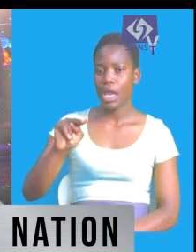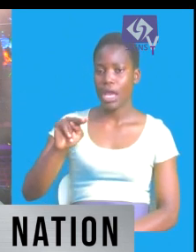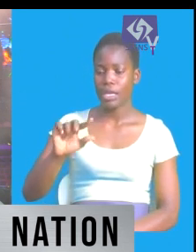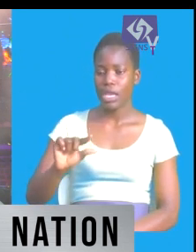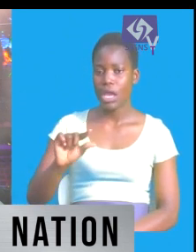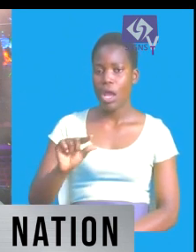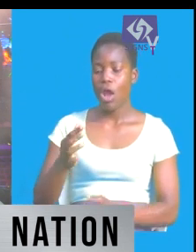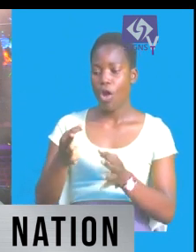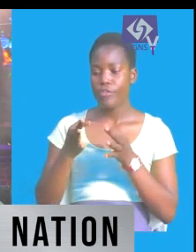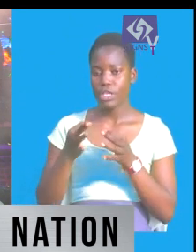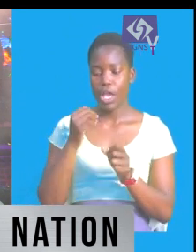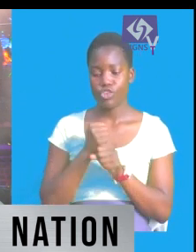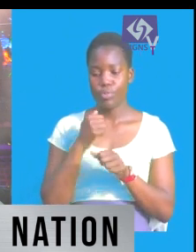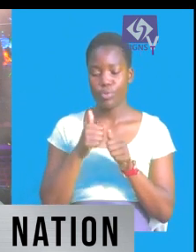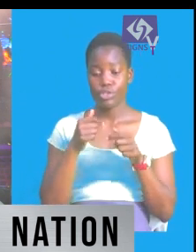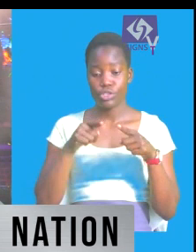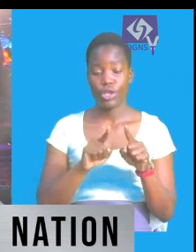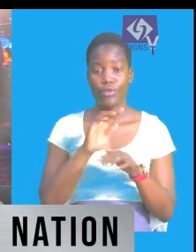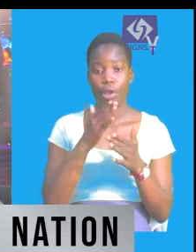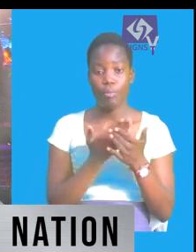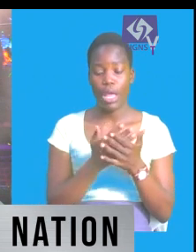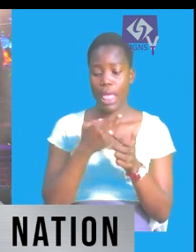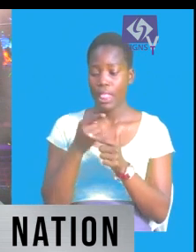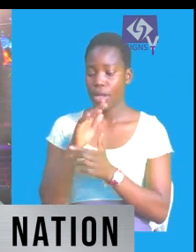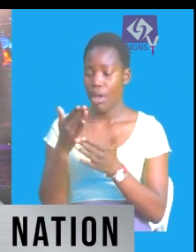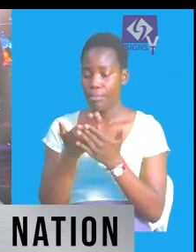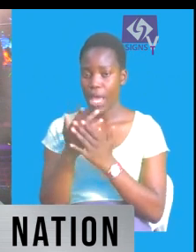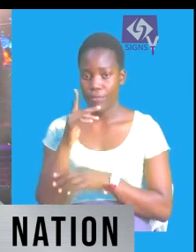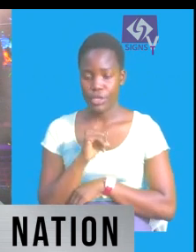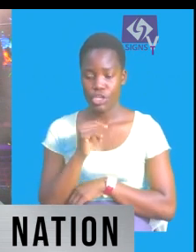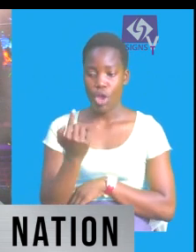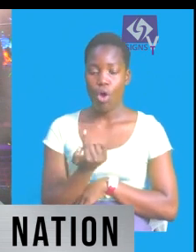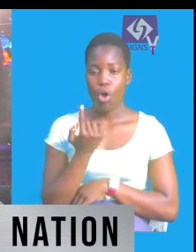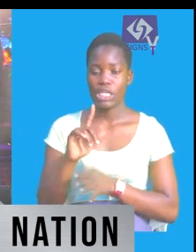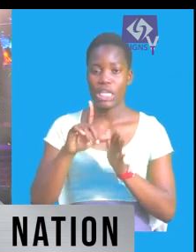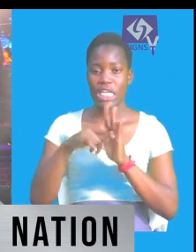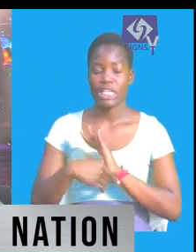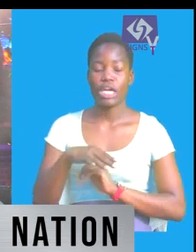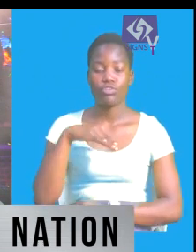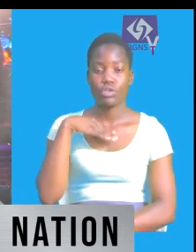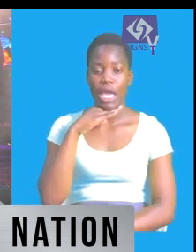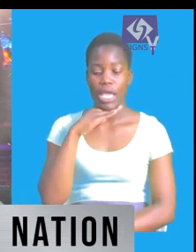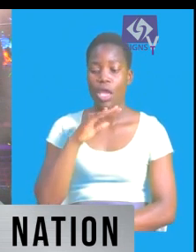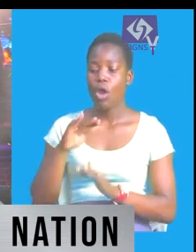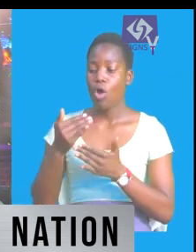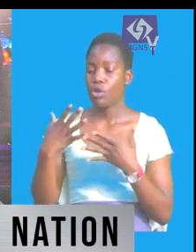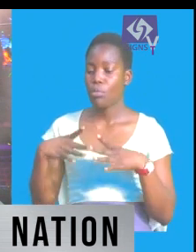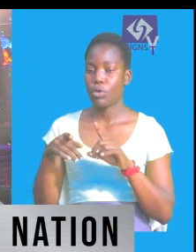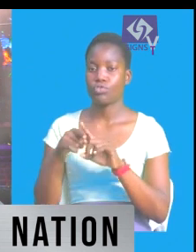youths apply for. Then you apply only to to die or be killed. You